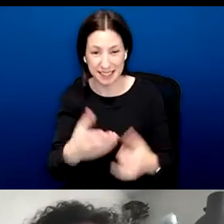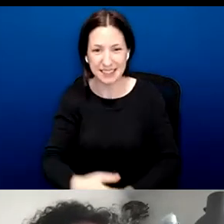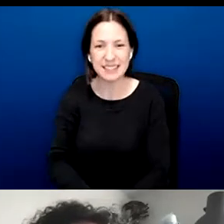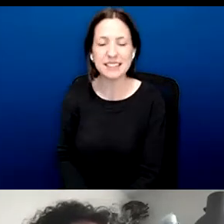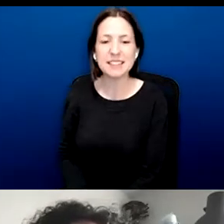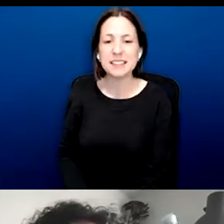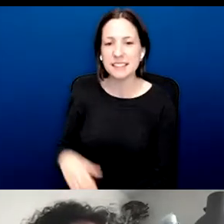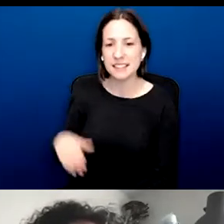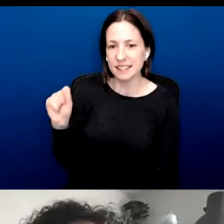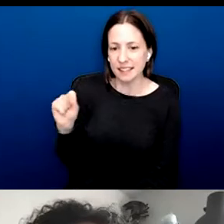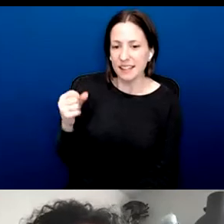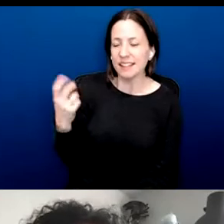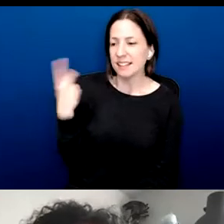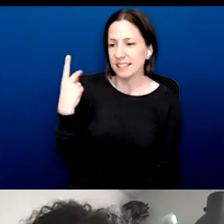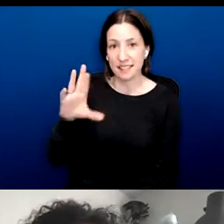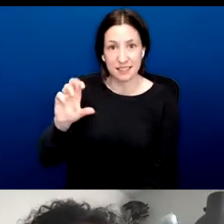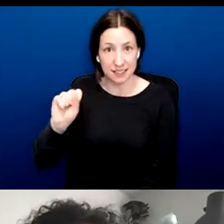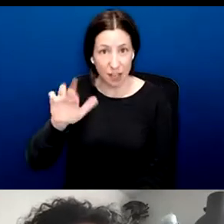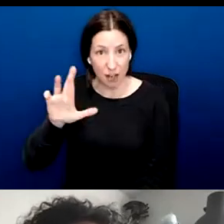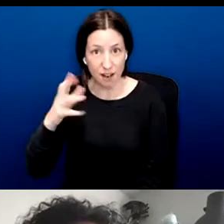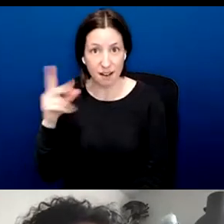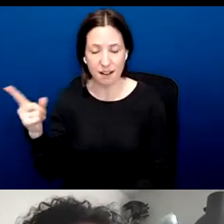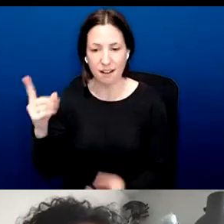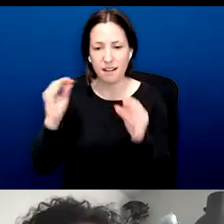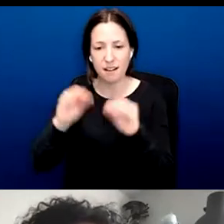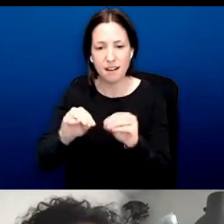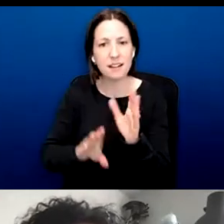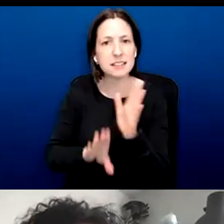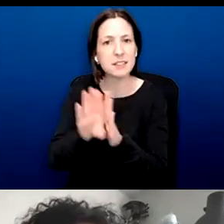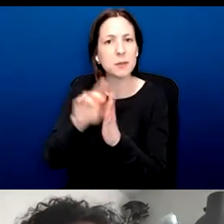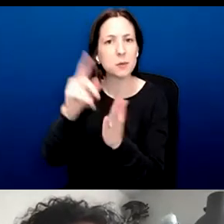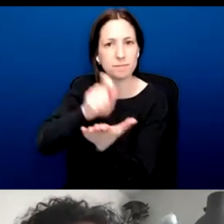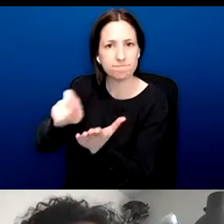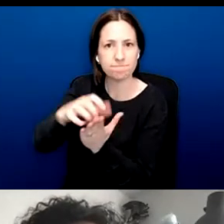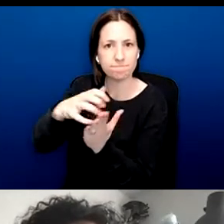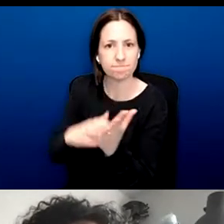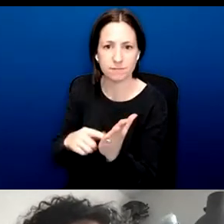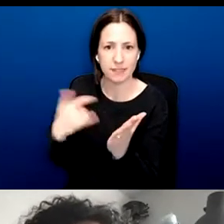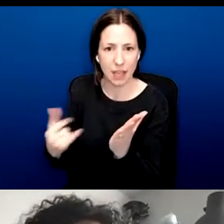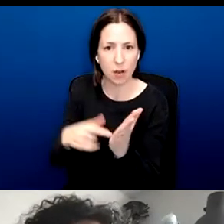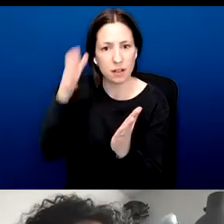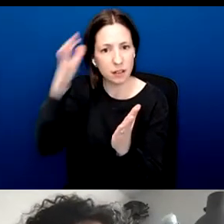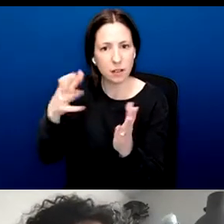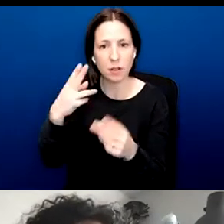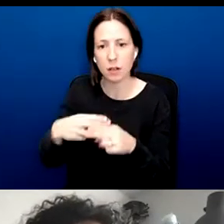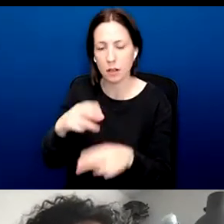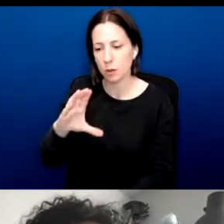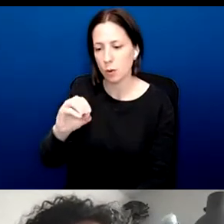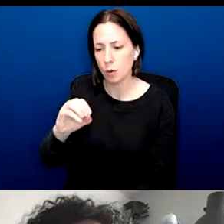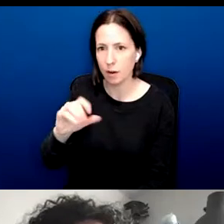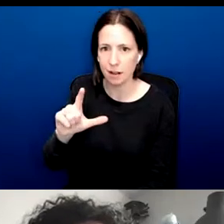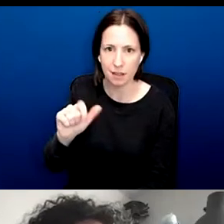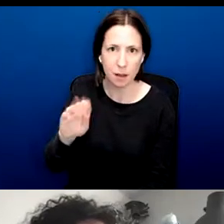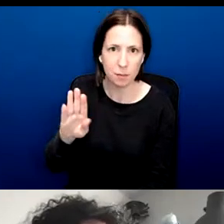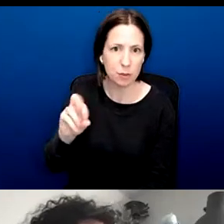So Sarah and I are actually developing a manuscript right now on a concept called comadrisma, which in